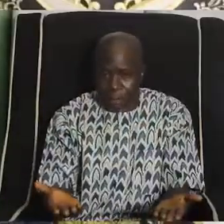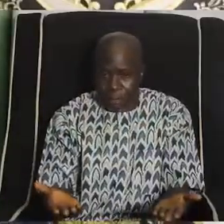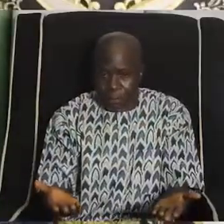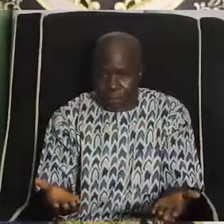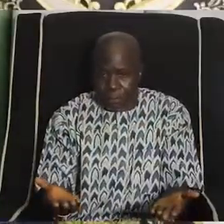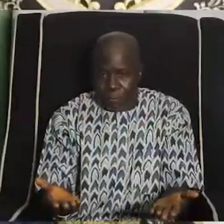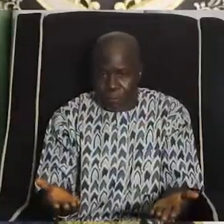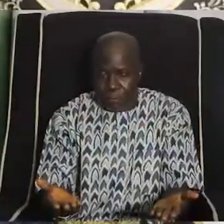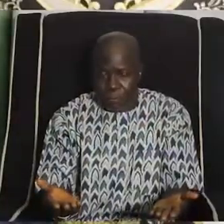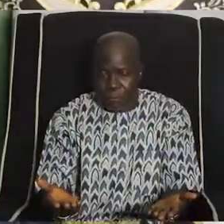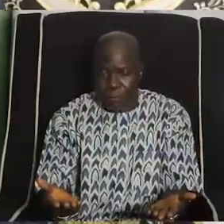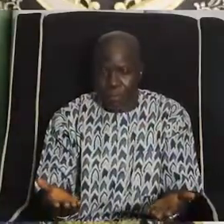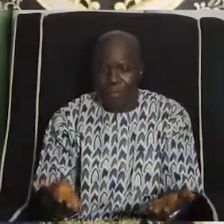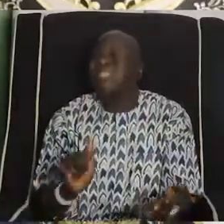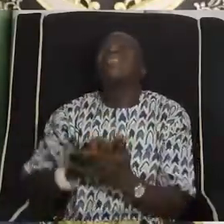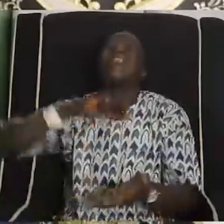Doesn't